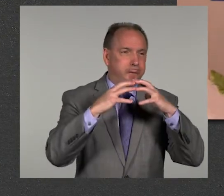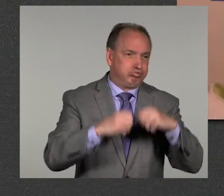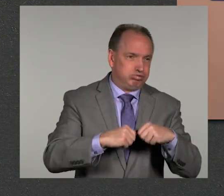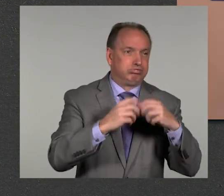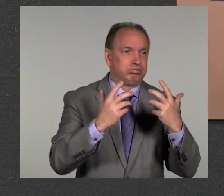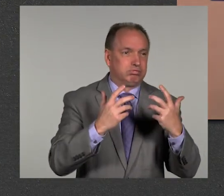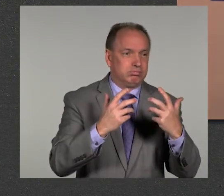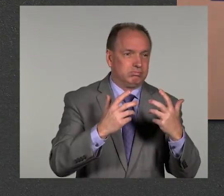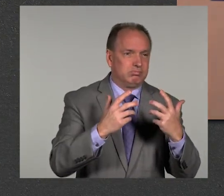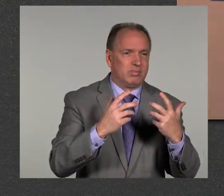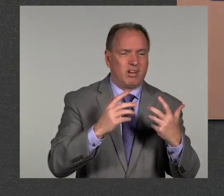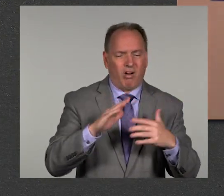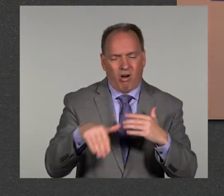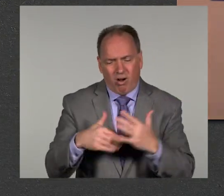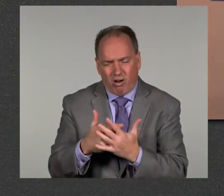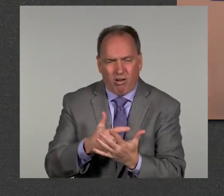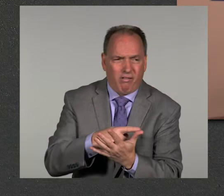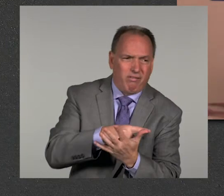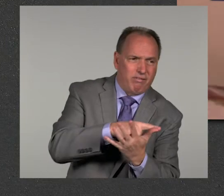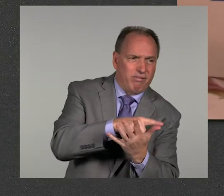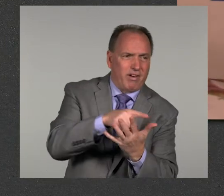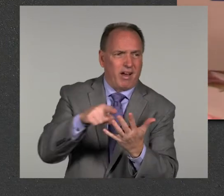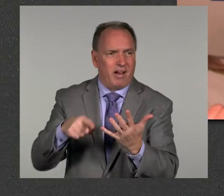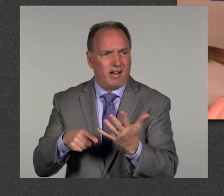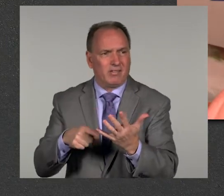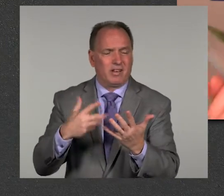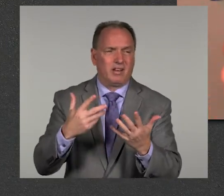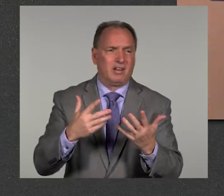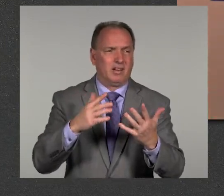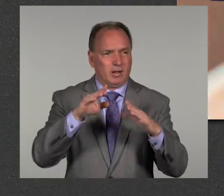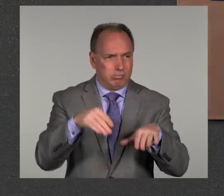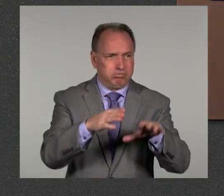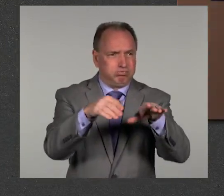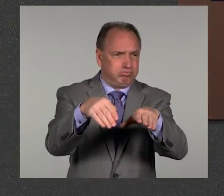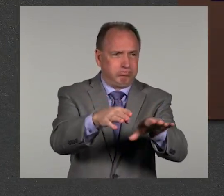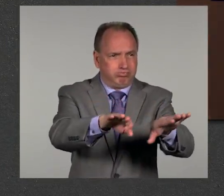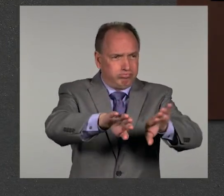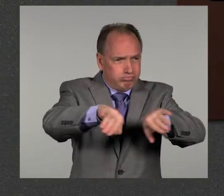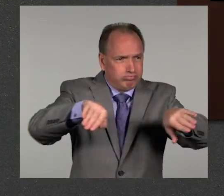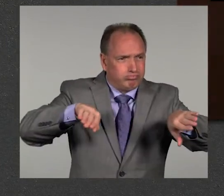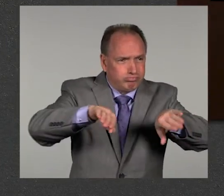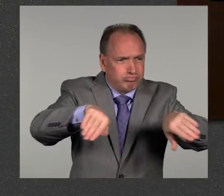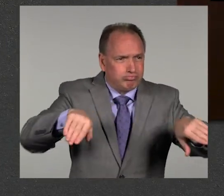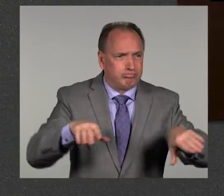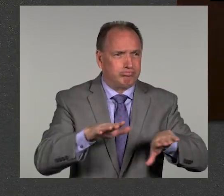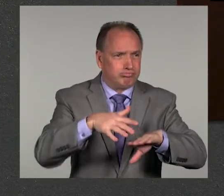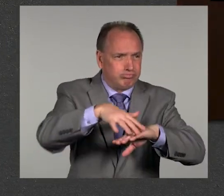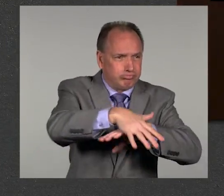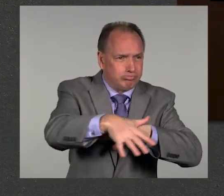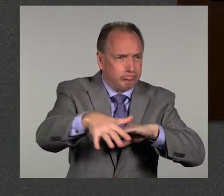Crash! The friends groaned as they swept up onto the riverbank.